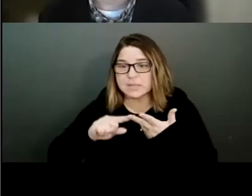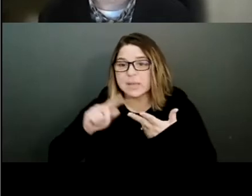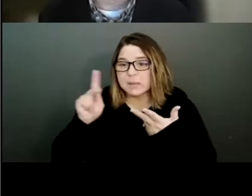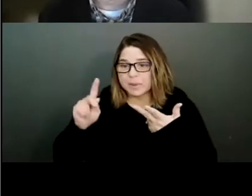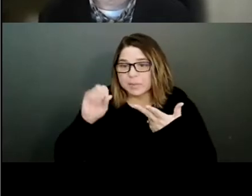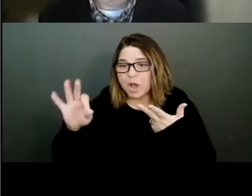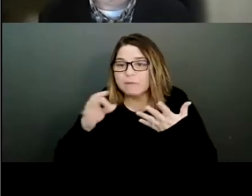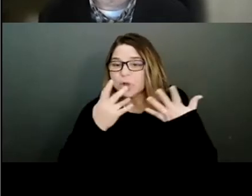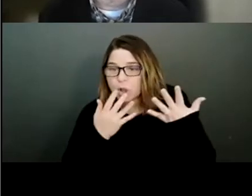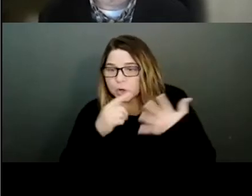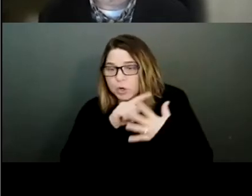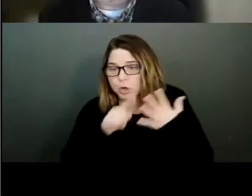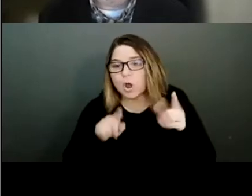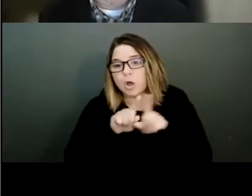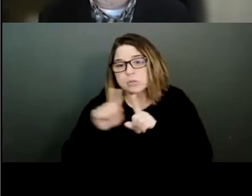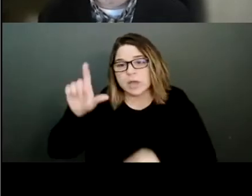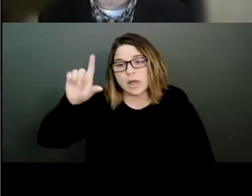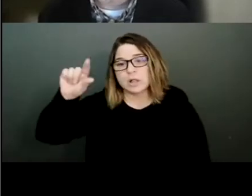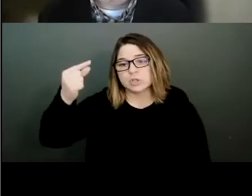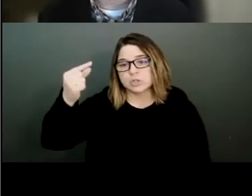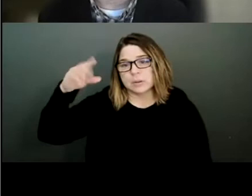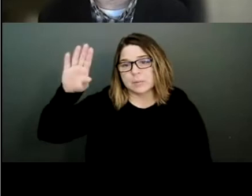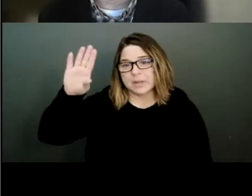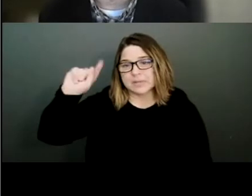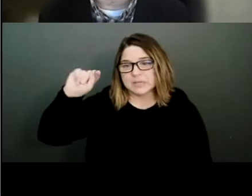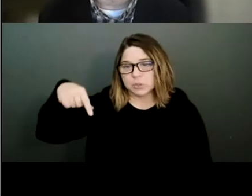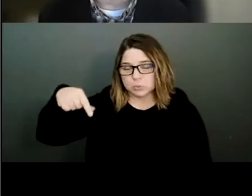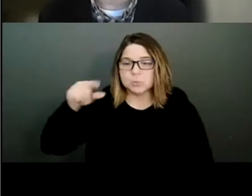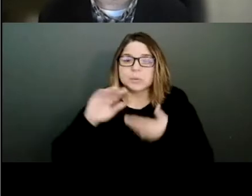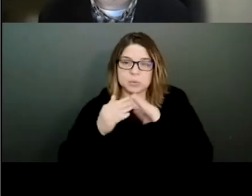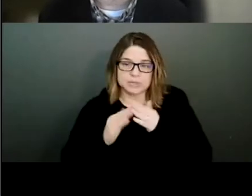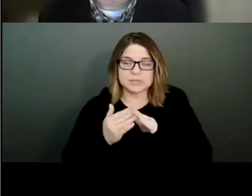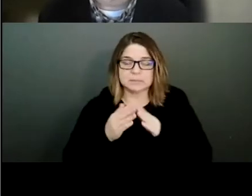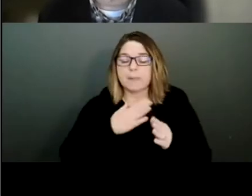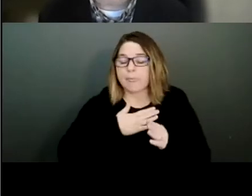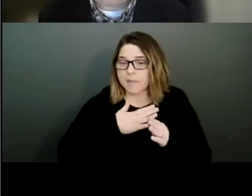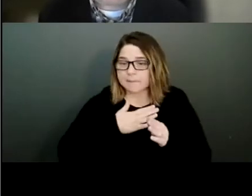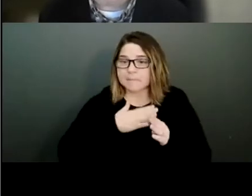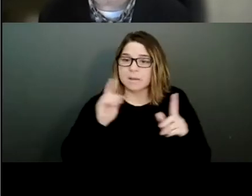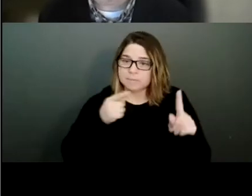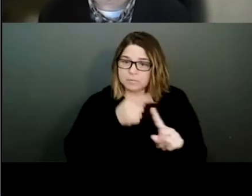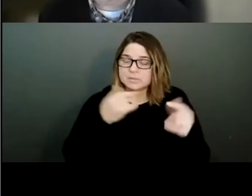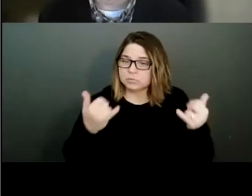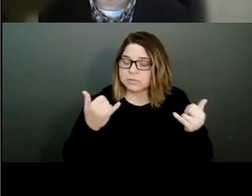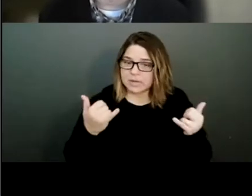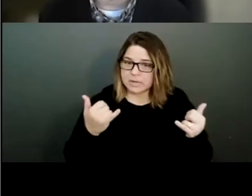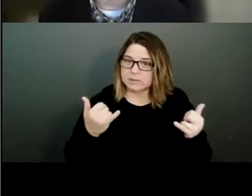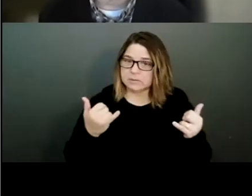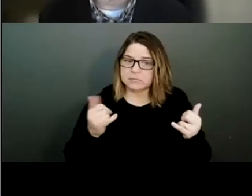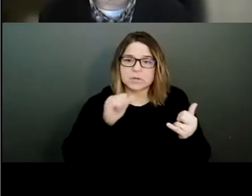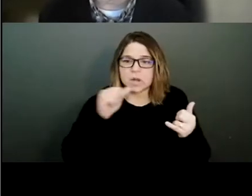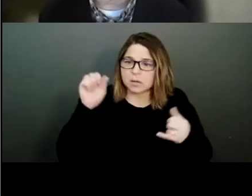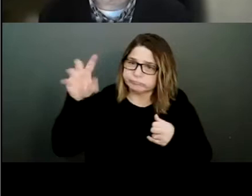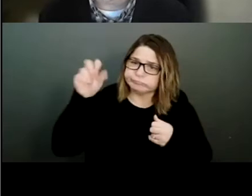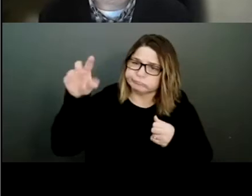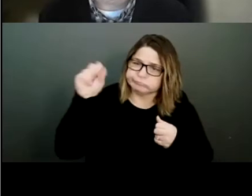also LGBT communities. My purpose today to set the stage was not to go through a litany of